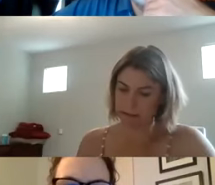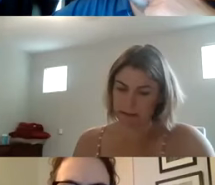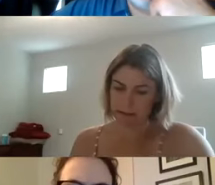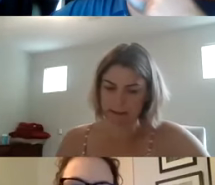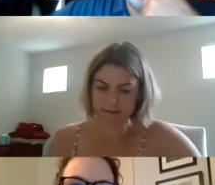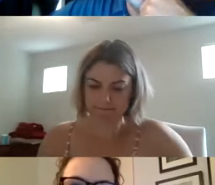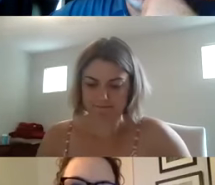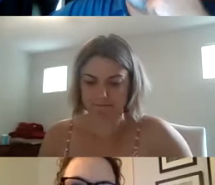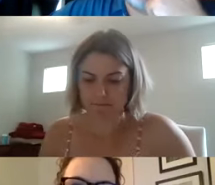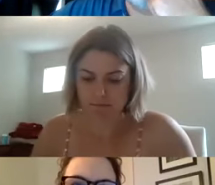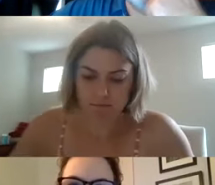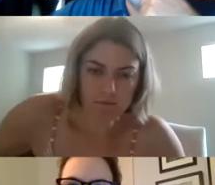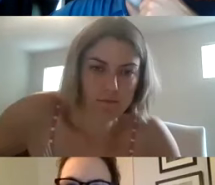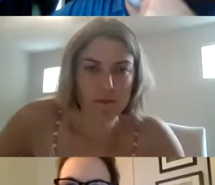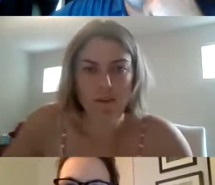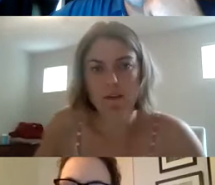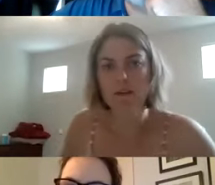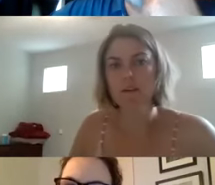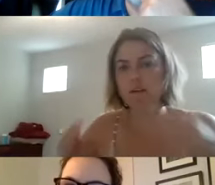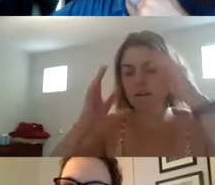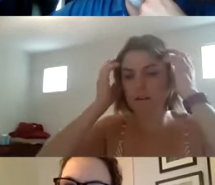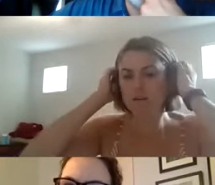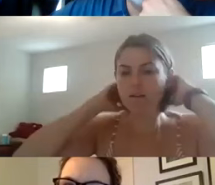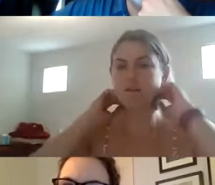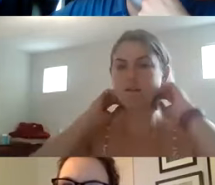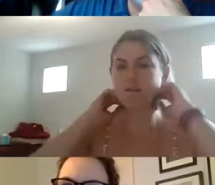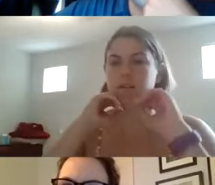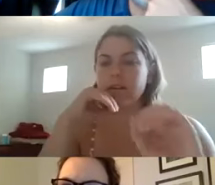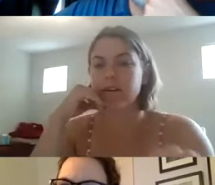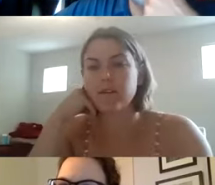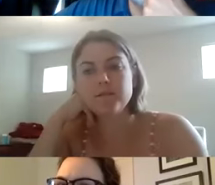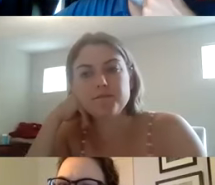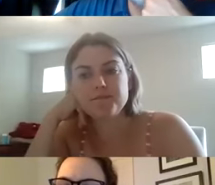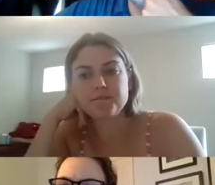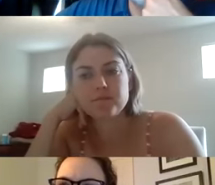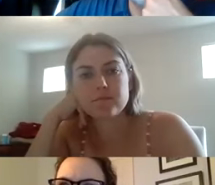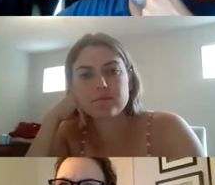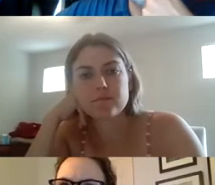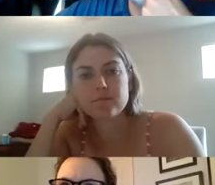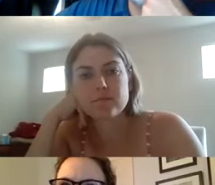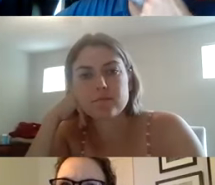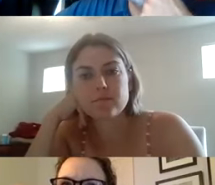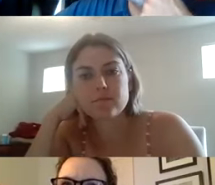Only I had learned how to make and break a bond when we were talking about, oh, I don't know, maybe carbohydrates.